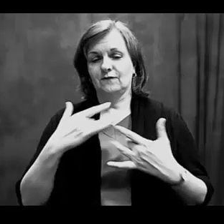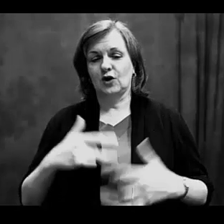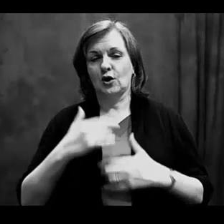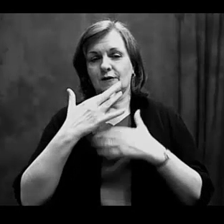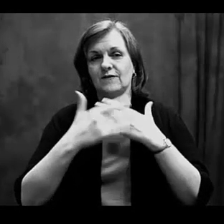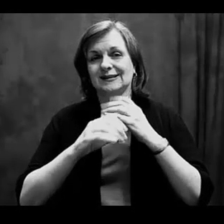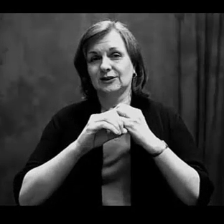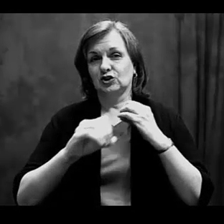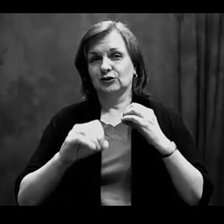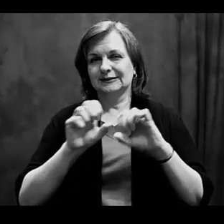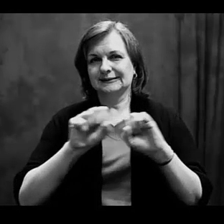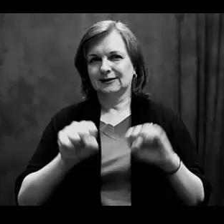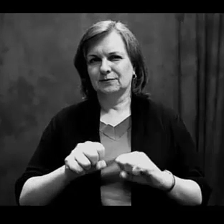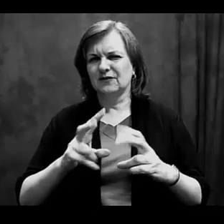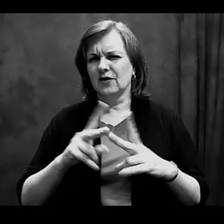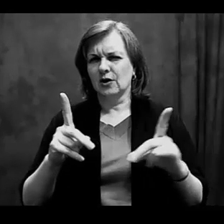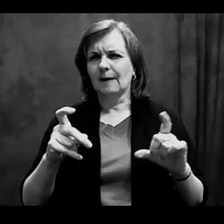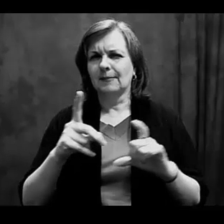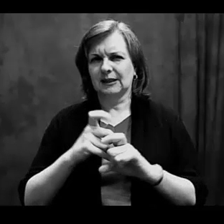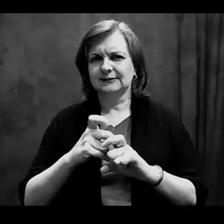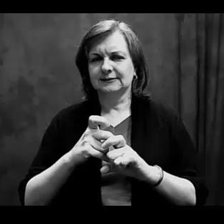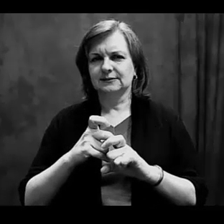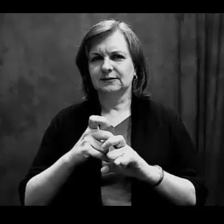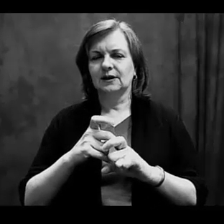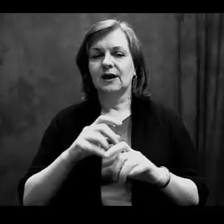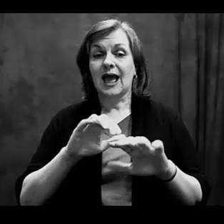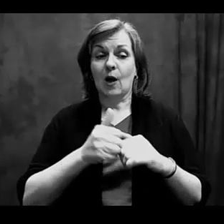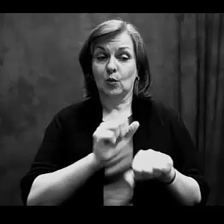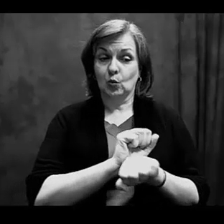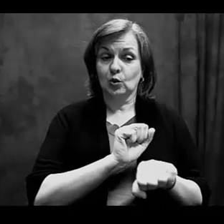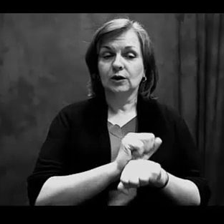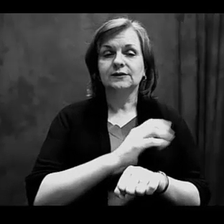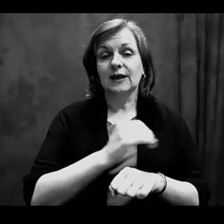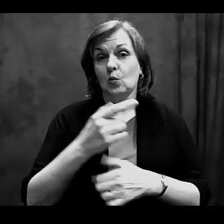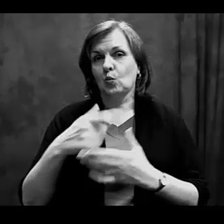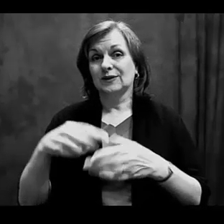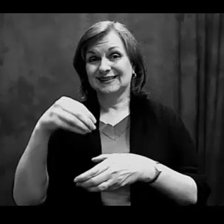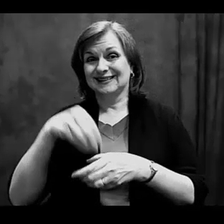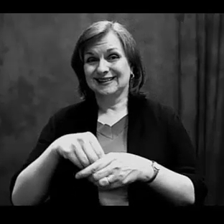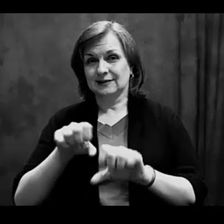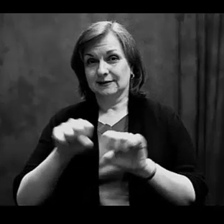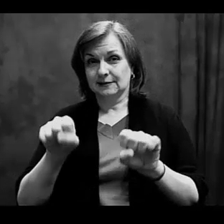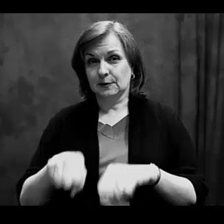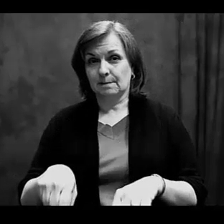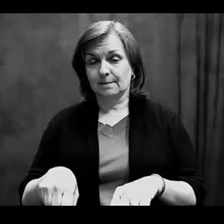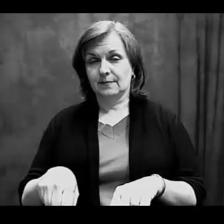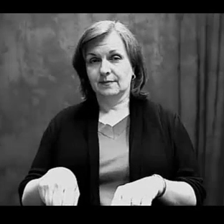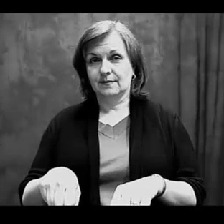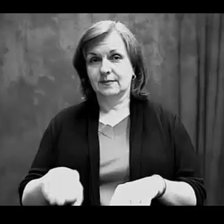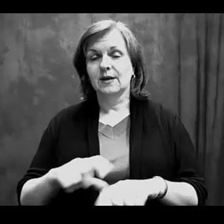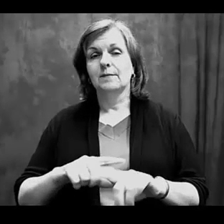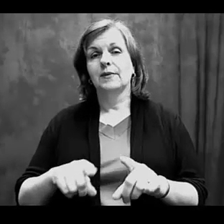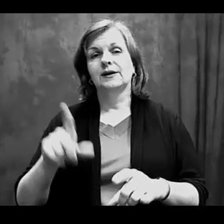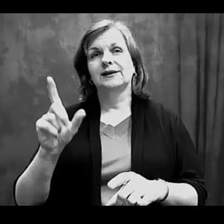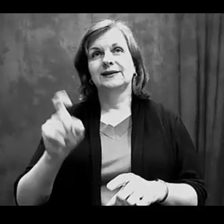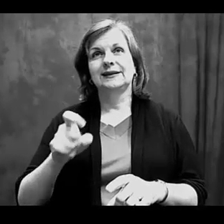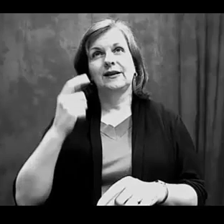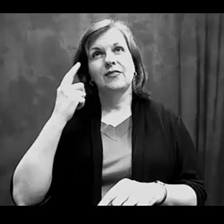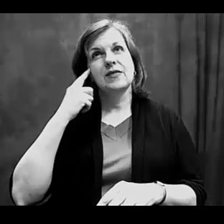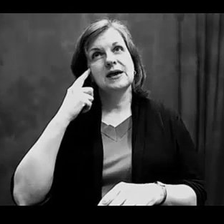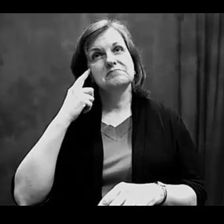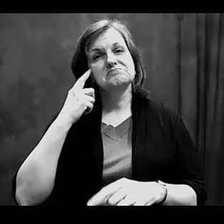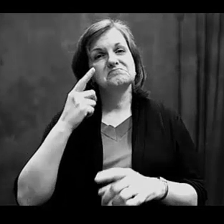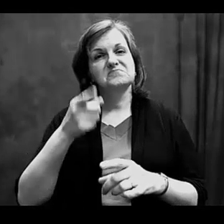Your cardiovascular system is extremely complex in its functioning and in its composition,